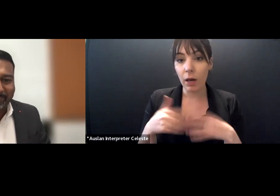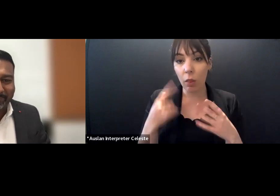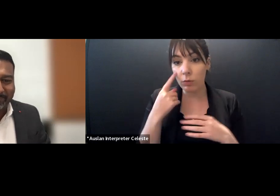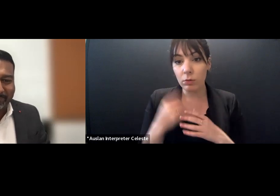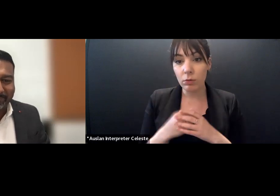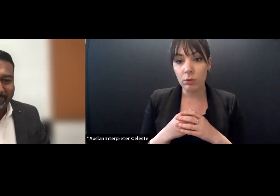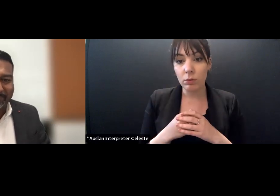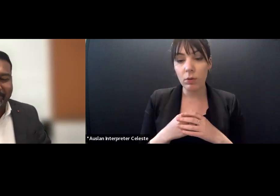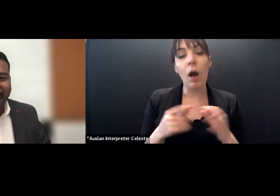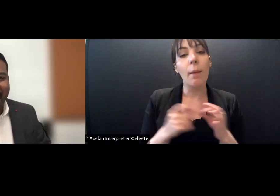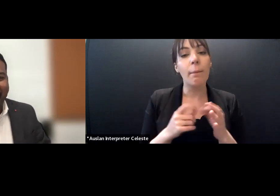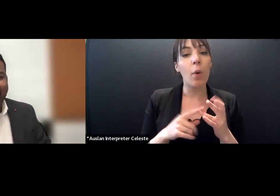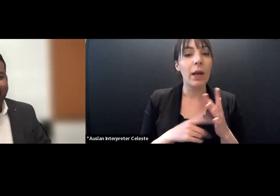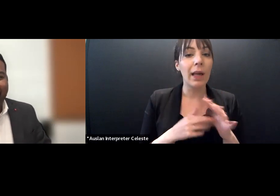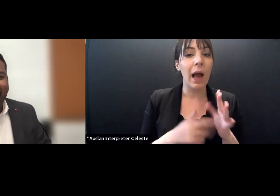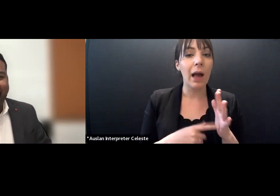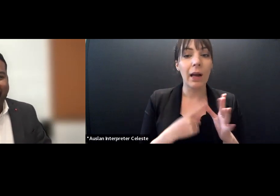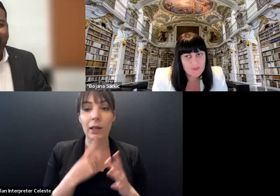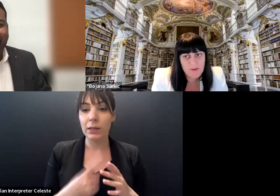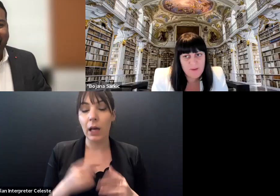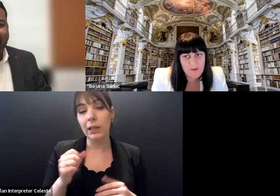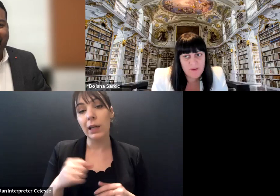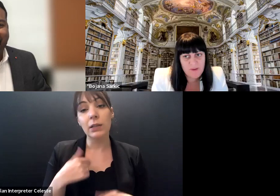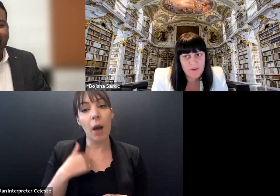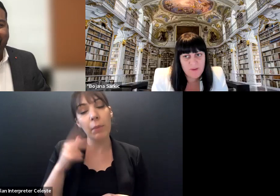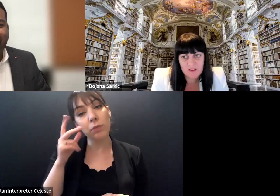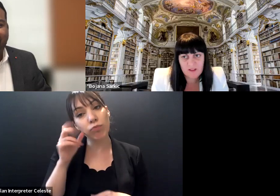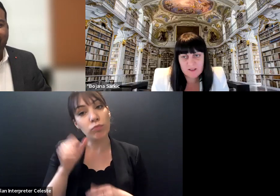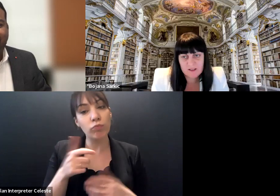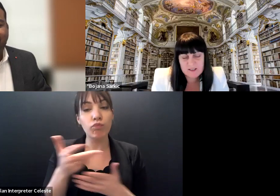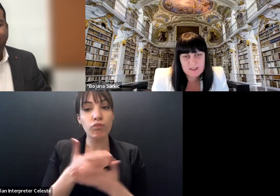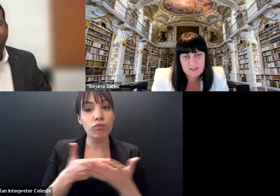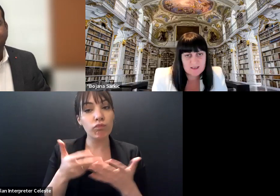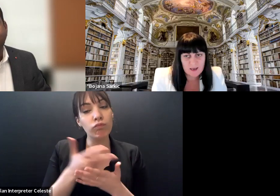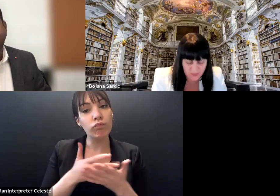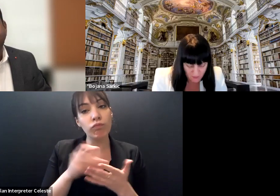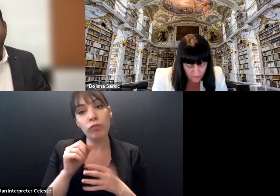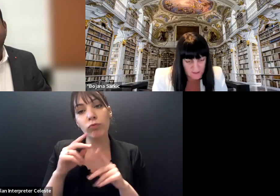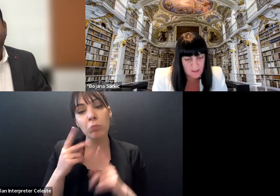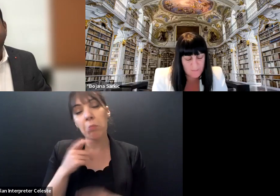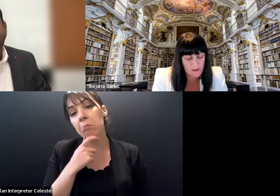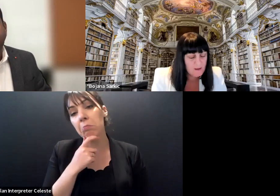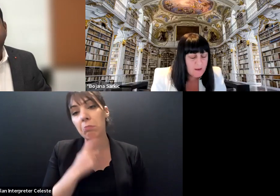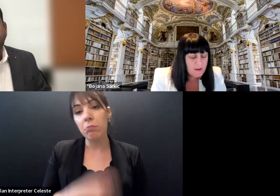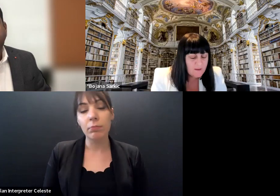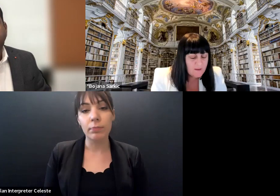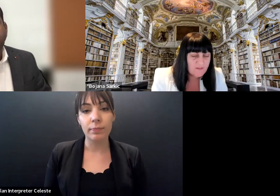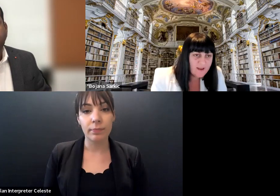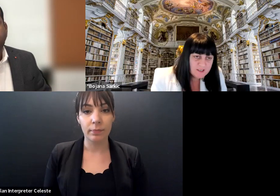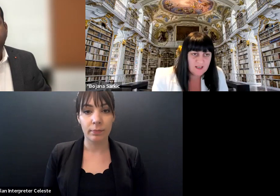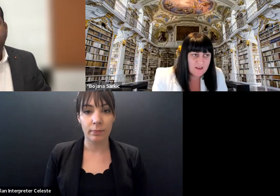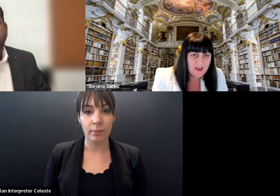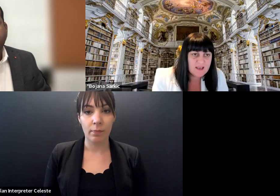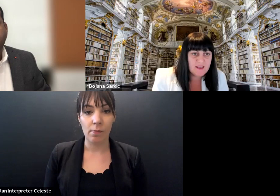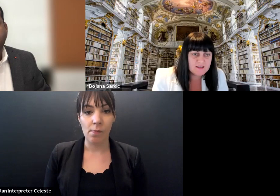So from my perspective, just listening to the other panelists and their reflections, very, very